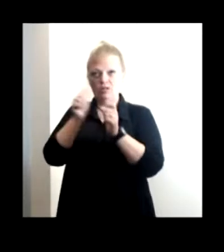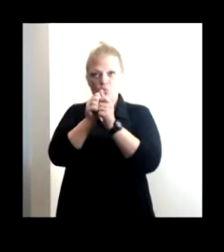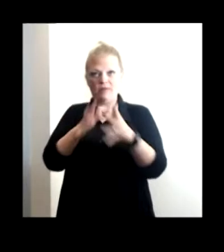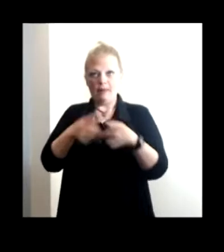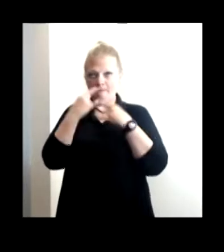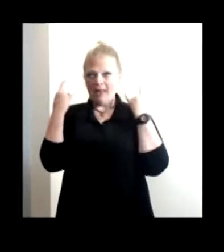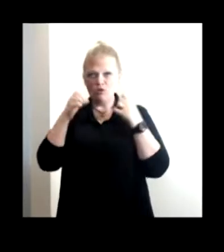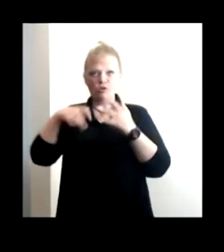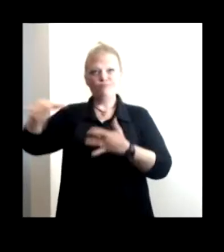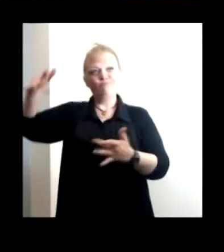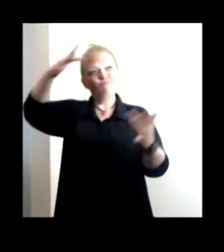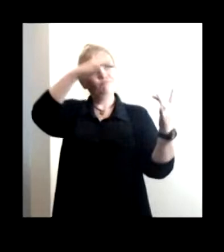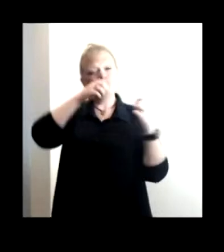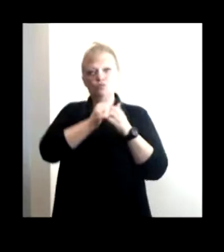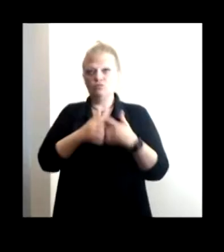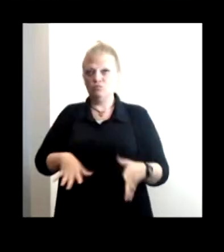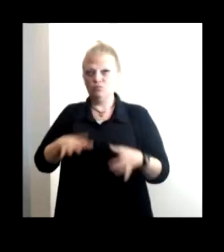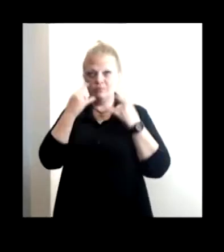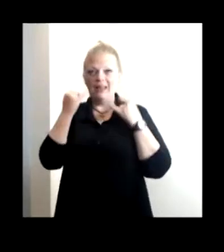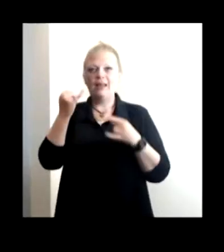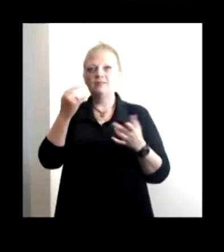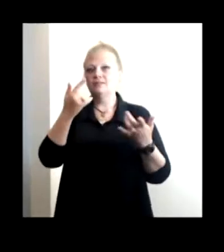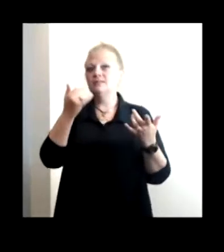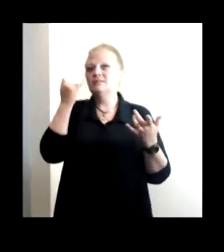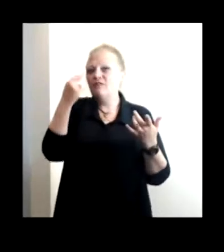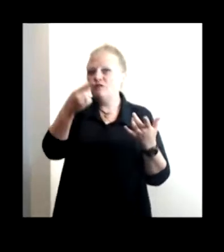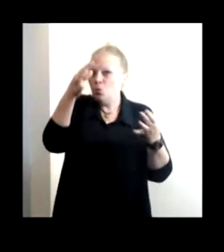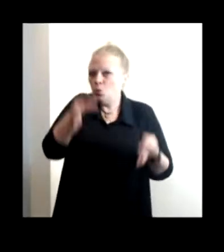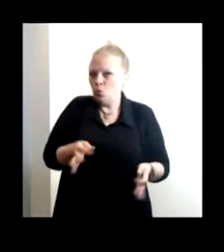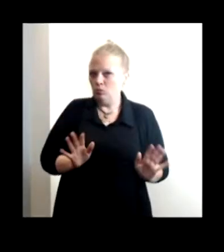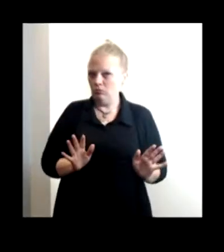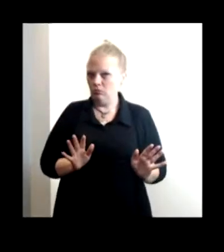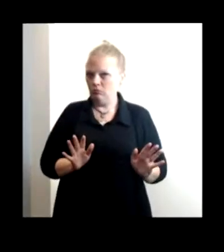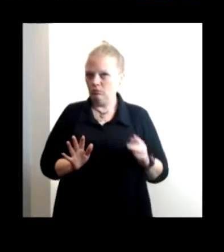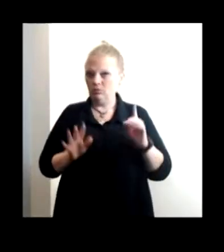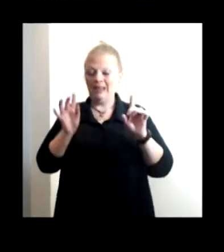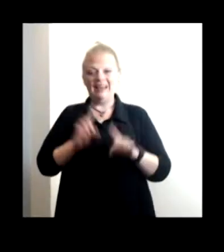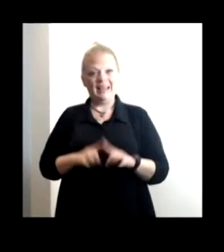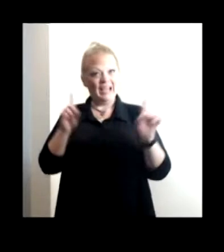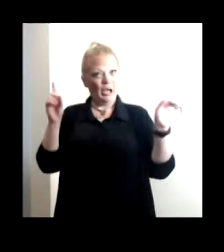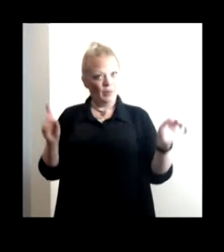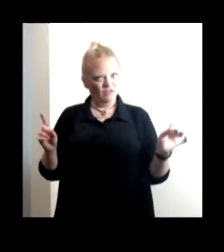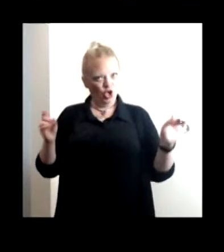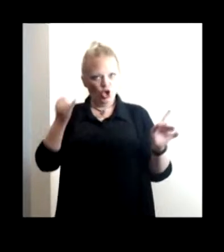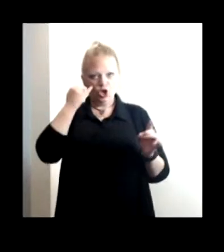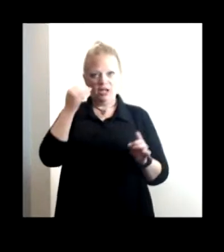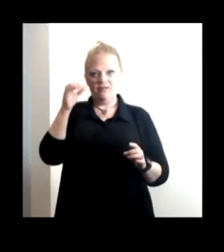around without the mask if you so elect. However, if the